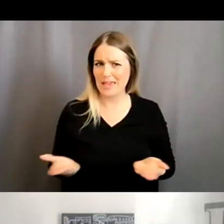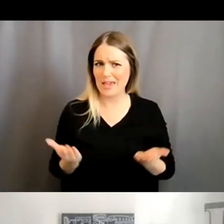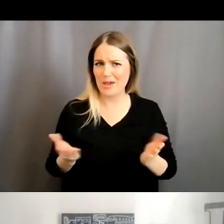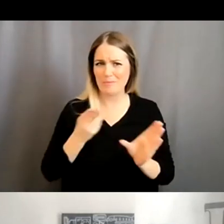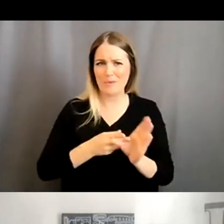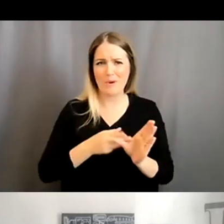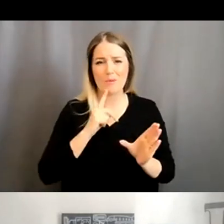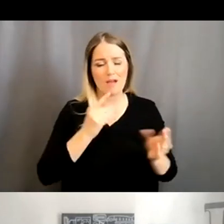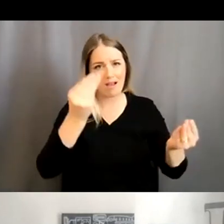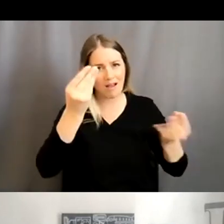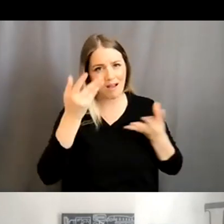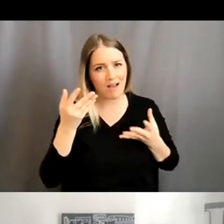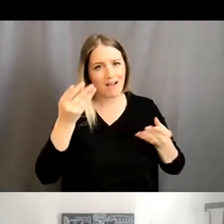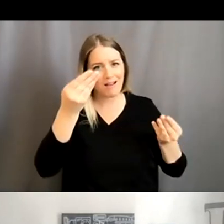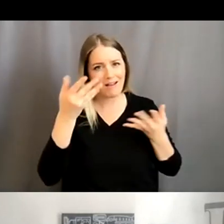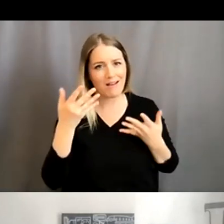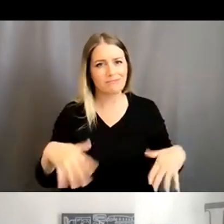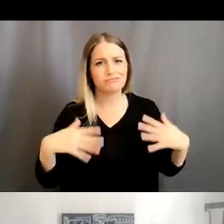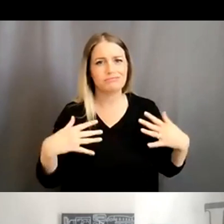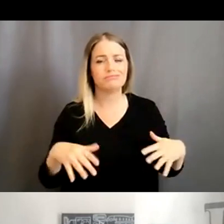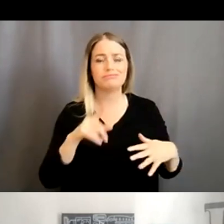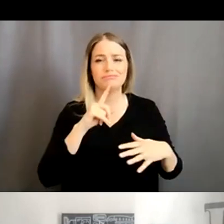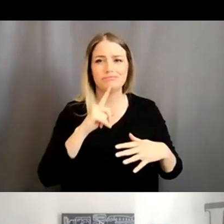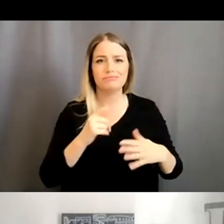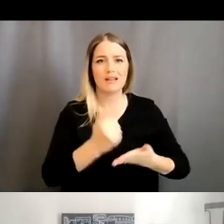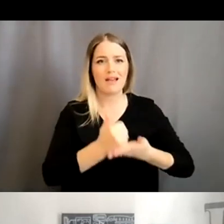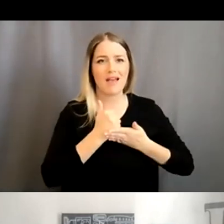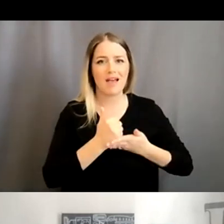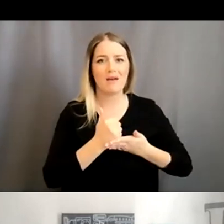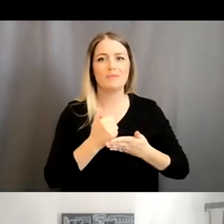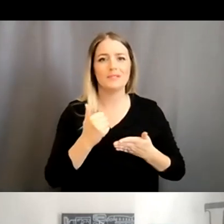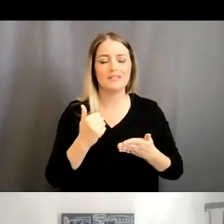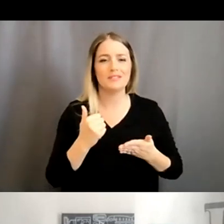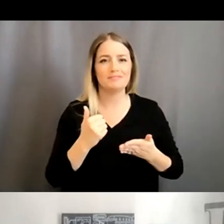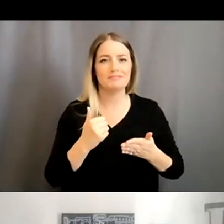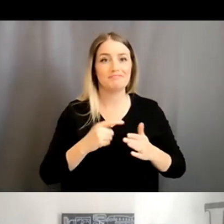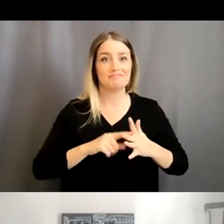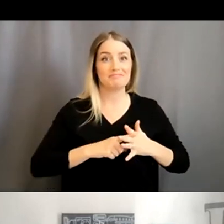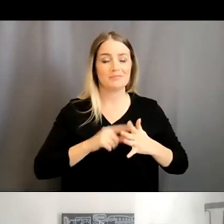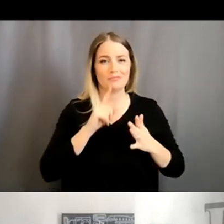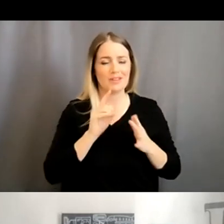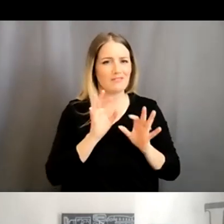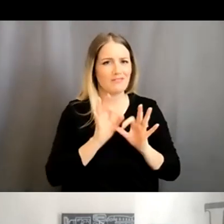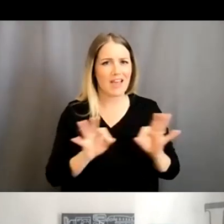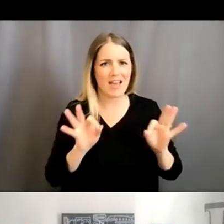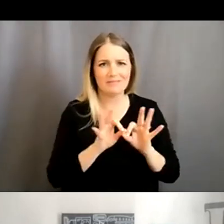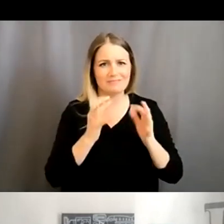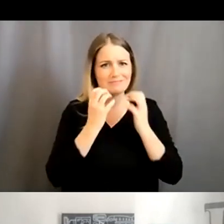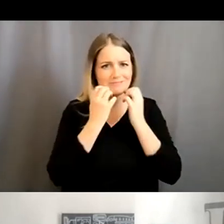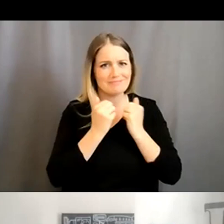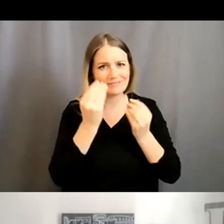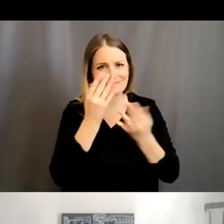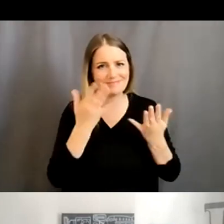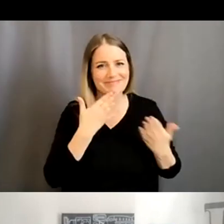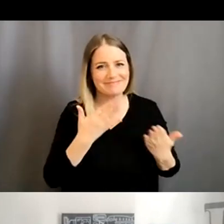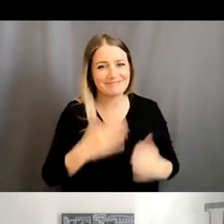informative, really laid the groundwork for a lot of this really valuable information. So thank you. And folks,